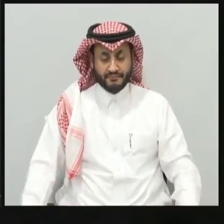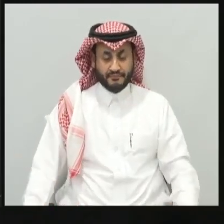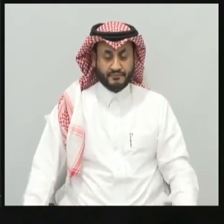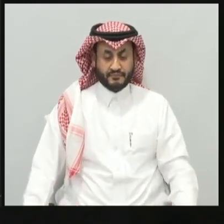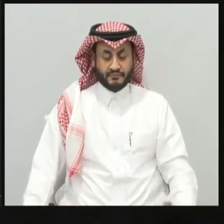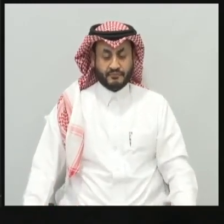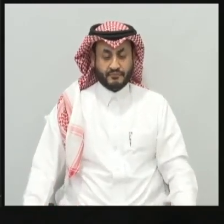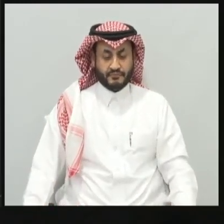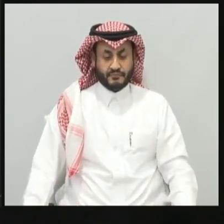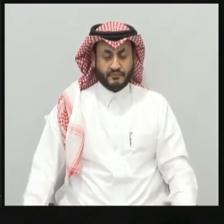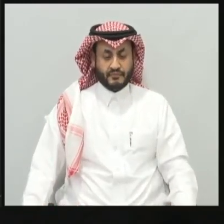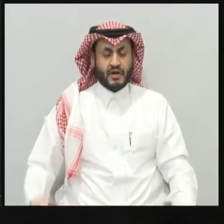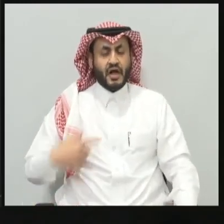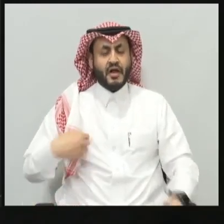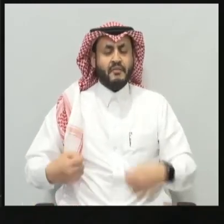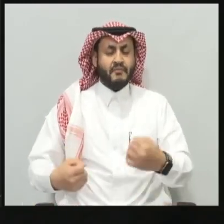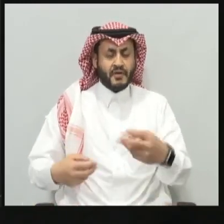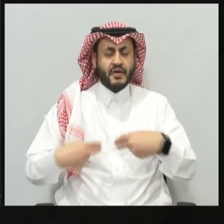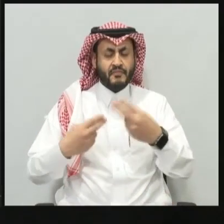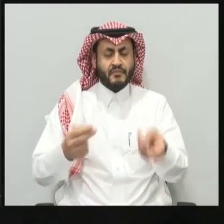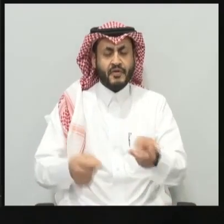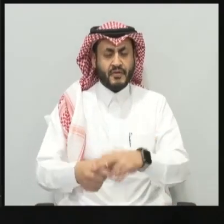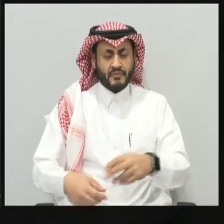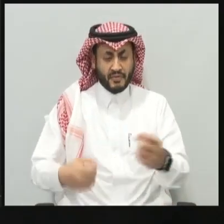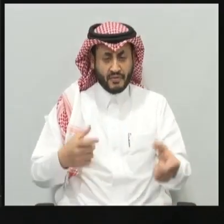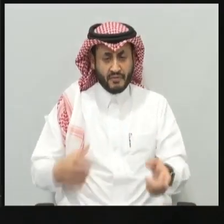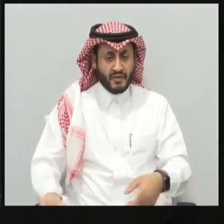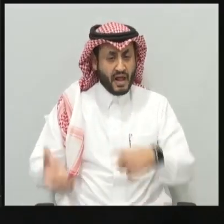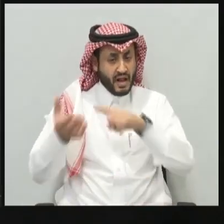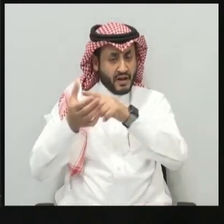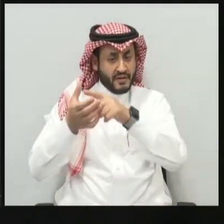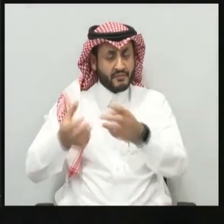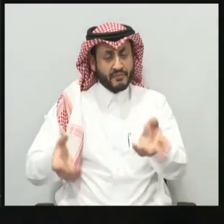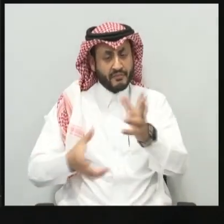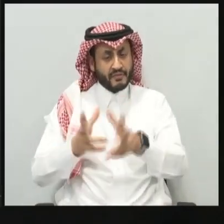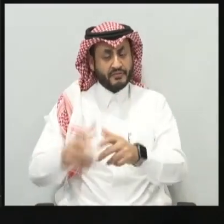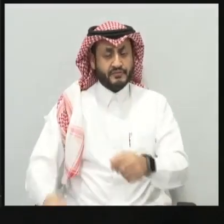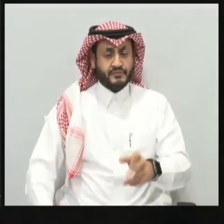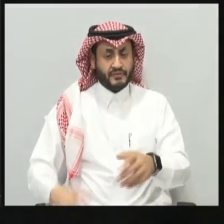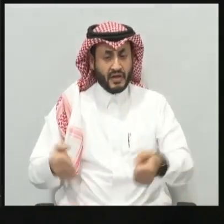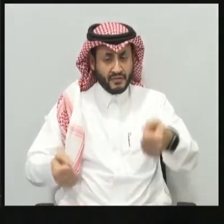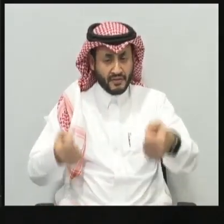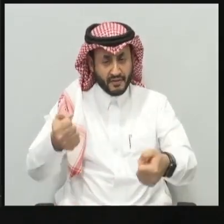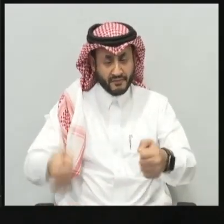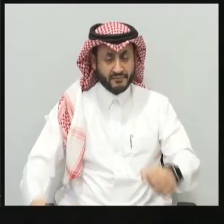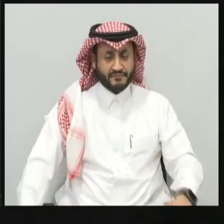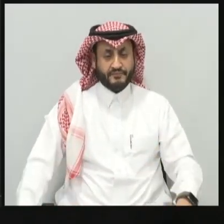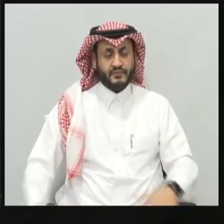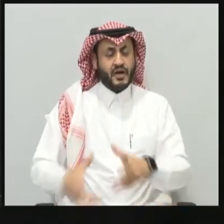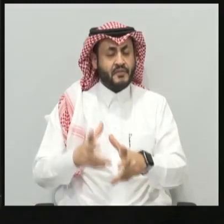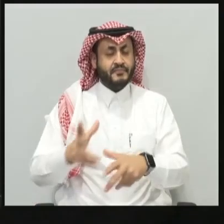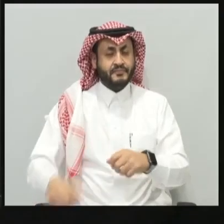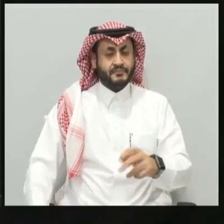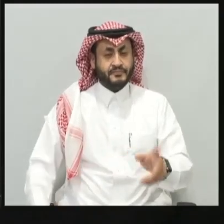also name more than this. We can talk about the engineer, we can talk about driver, we can talk